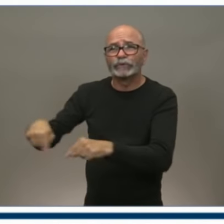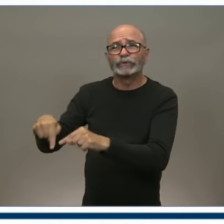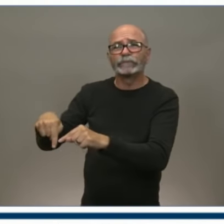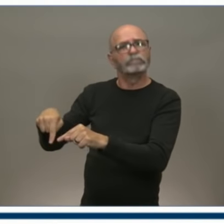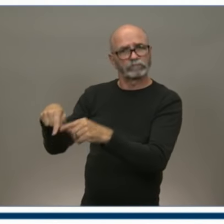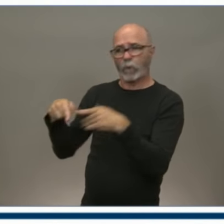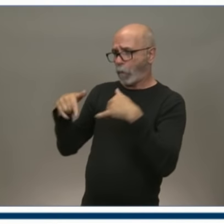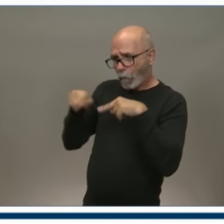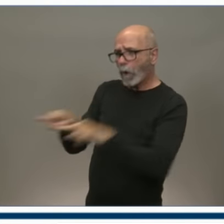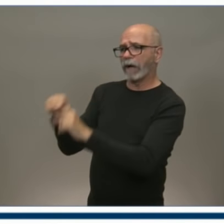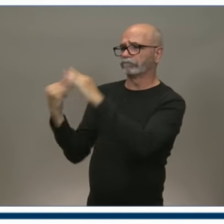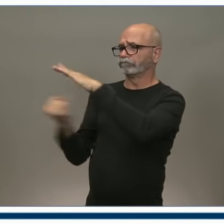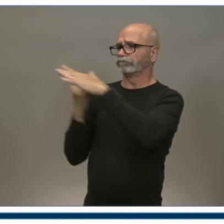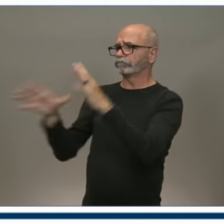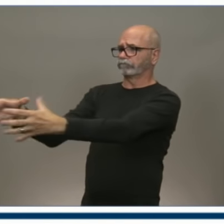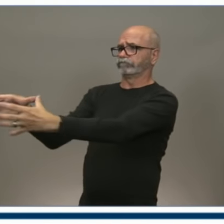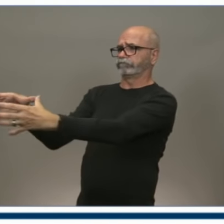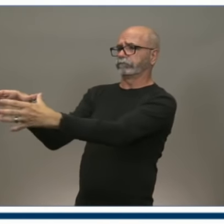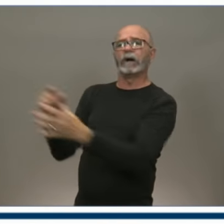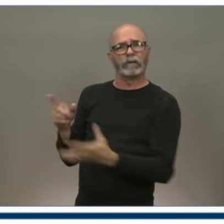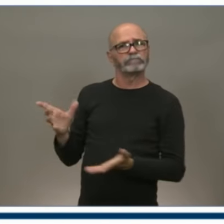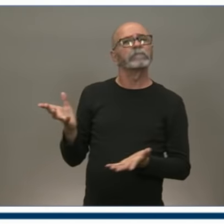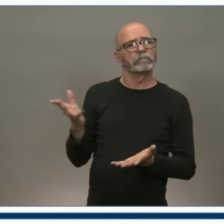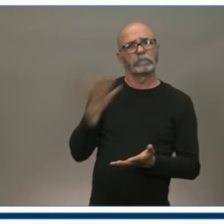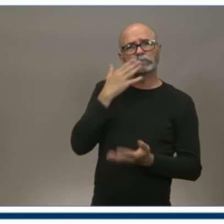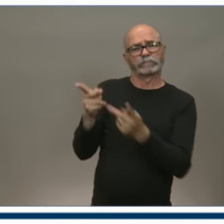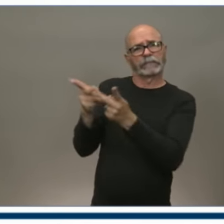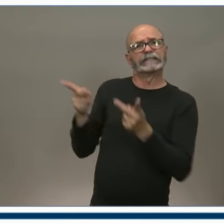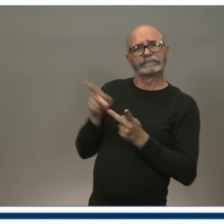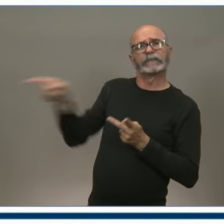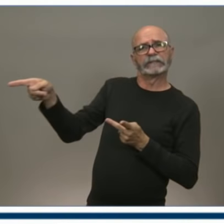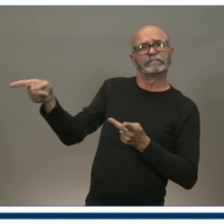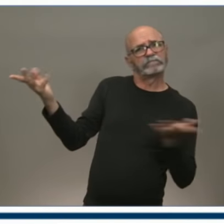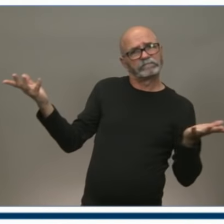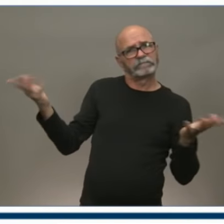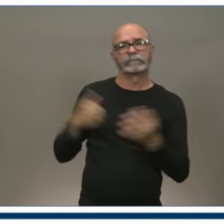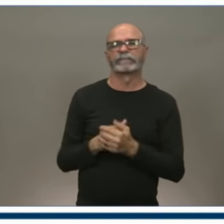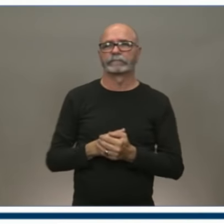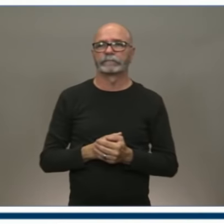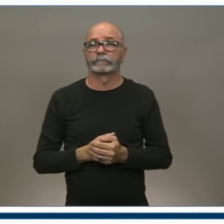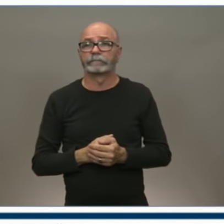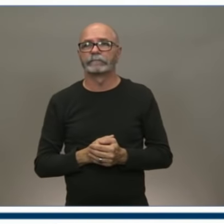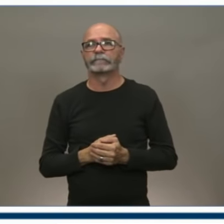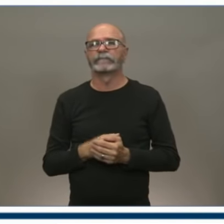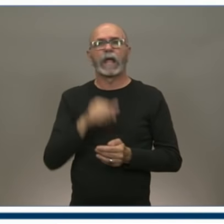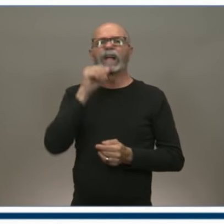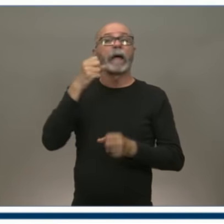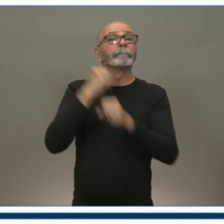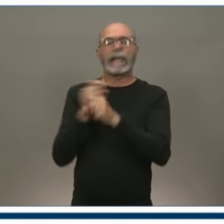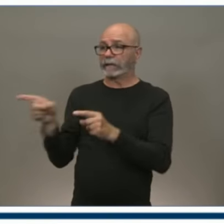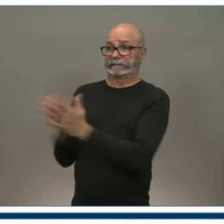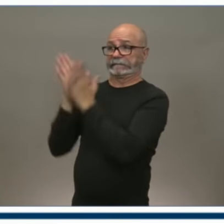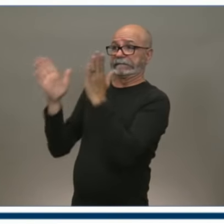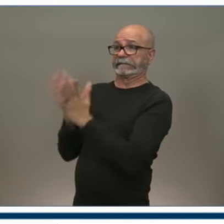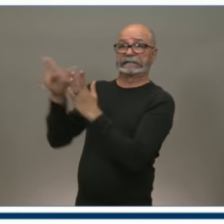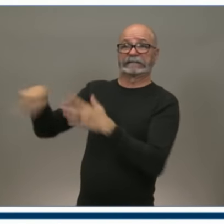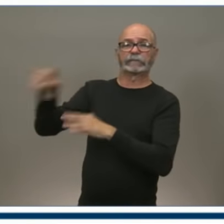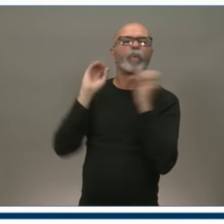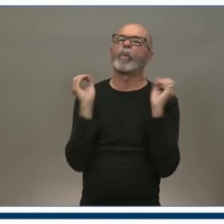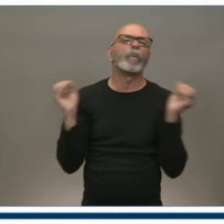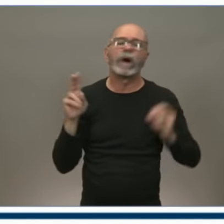strict protocols which keep them in a modified quarantine and doesn't create any additional risk to Nova Scotians, and